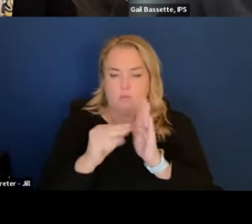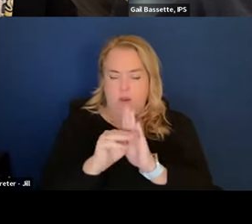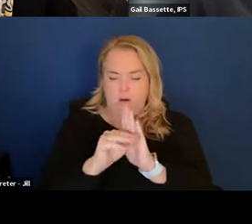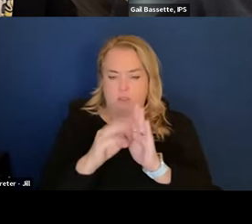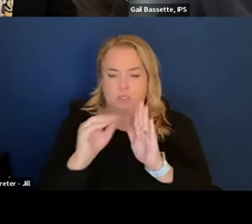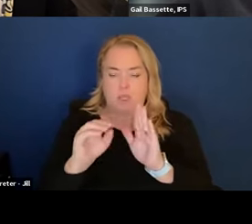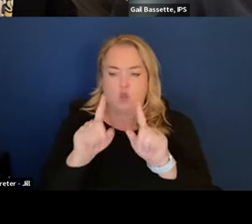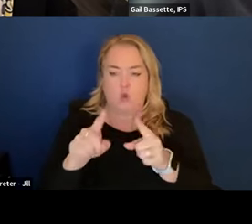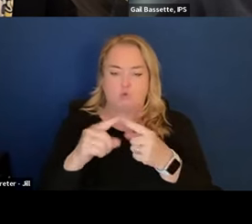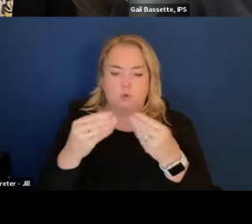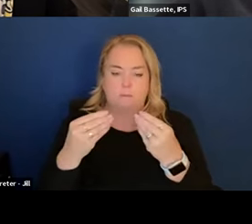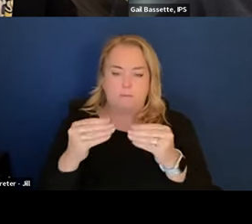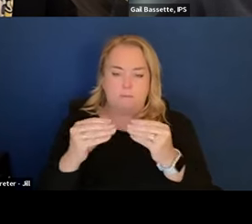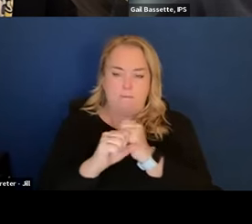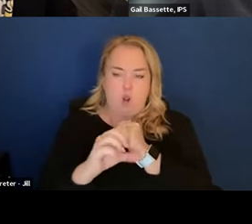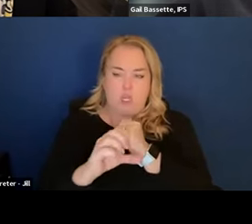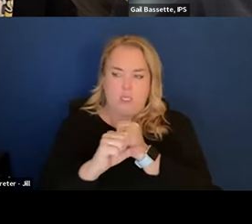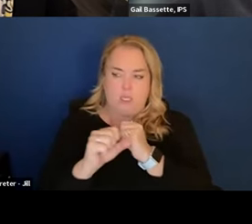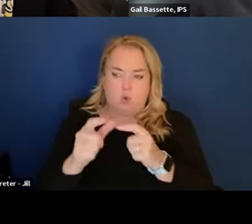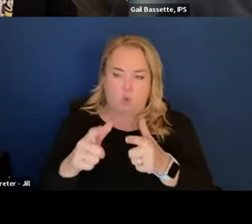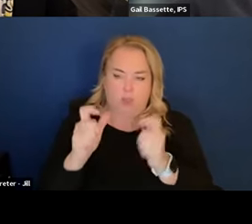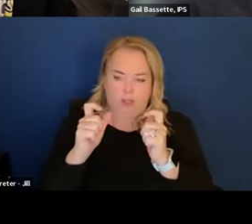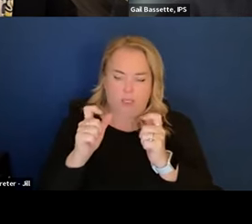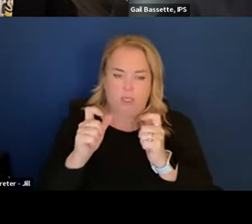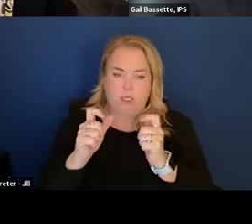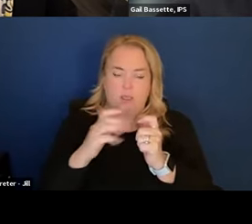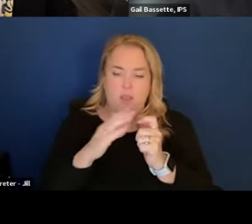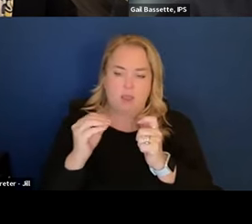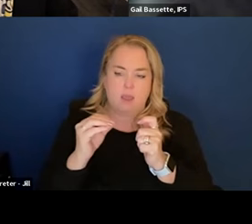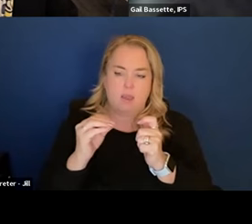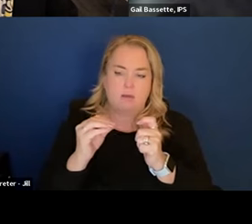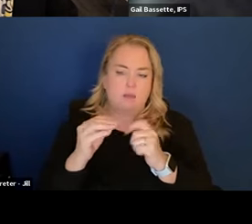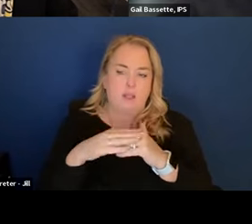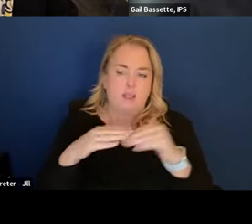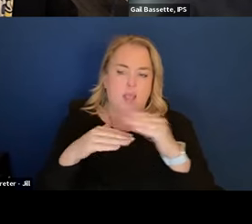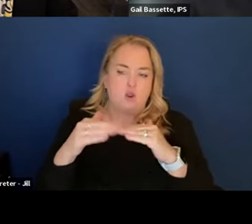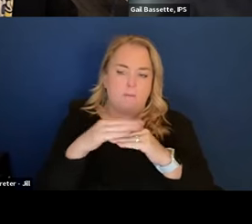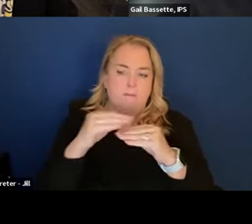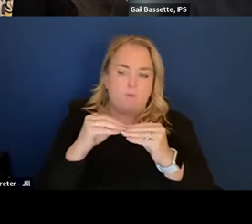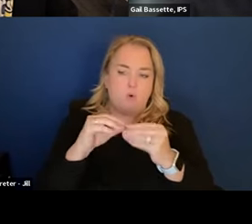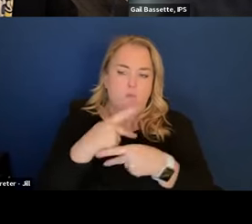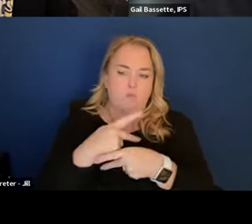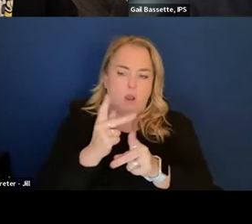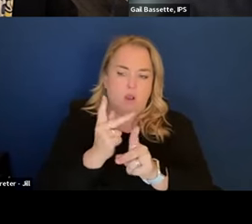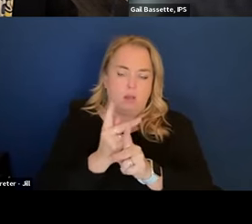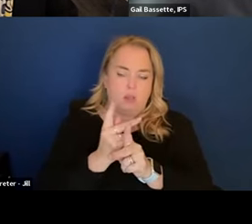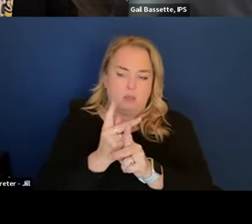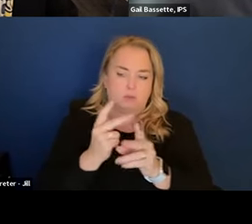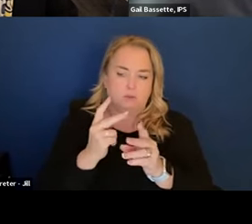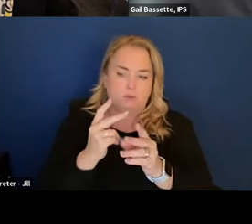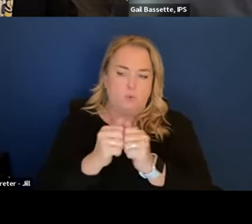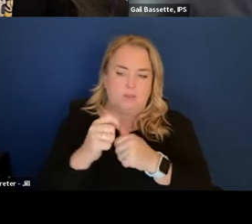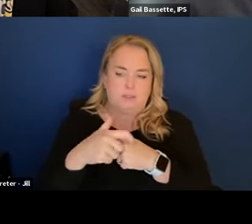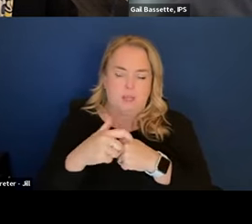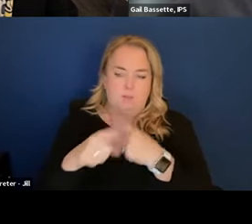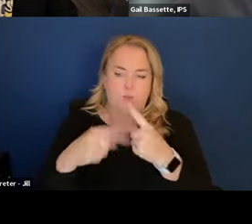market quickly with a minimum viable product, an MVP. And then layer in more product sophistication over time as the company develops